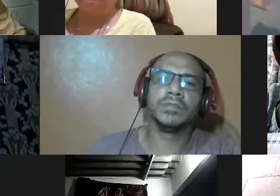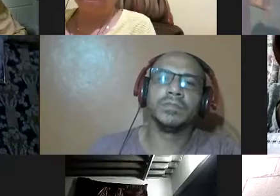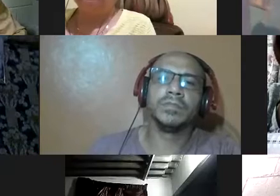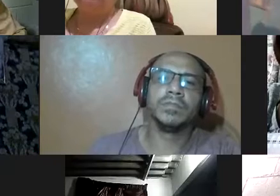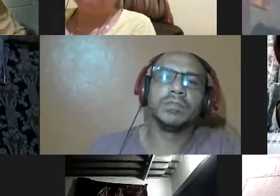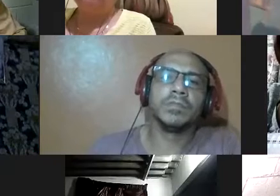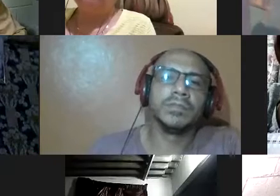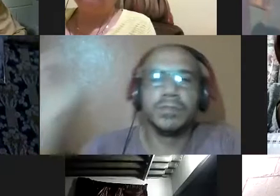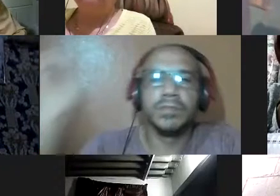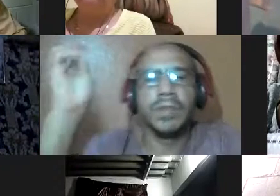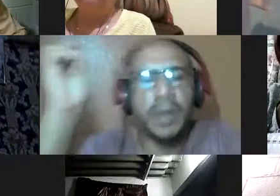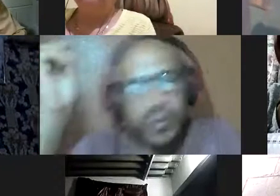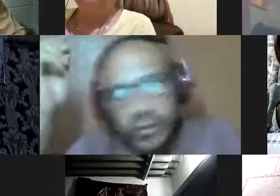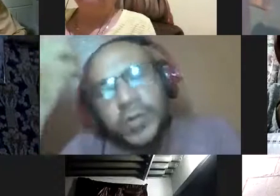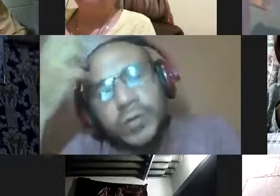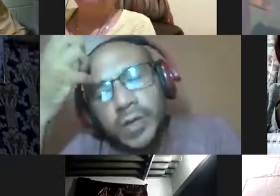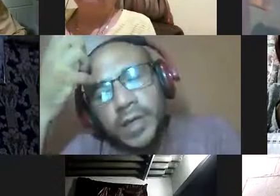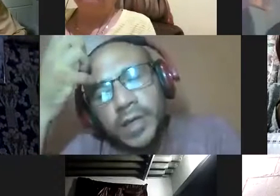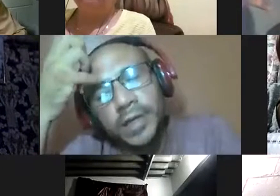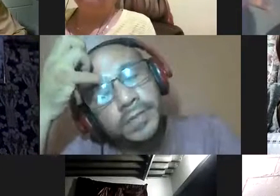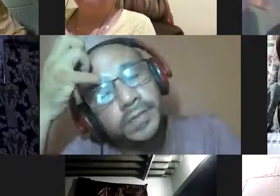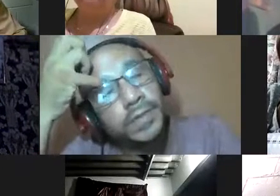I'm looking for it. Alonso envió un link.